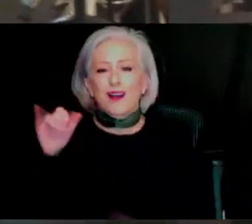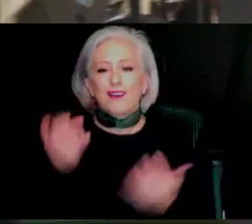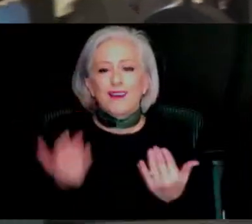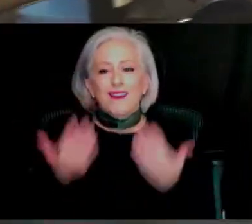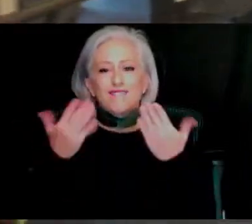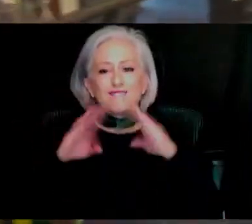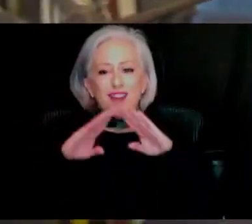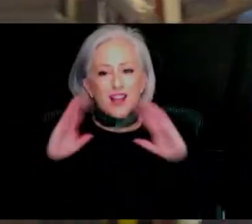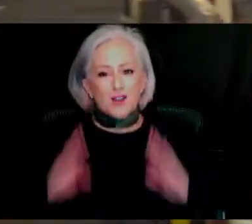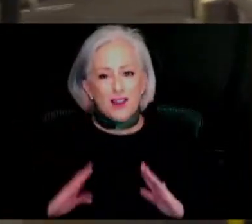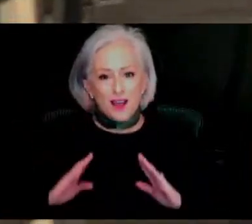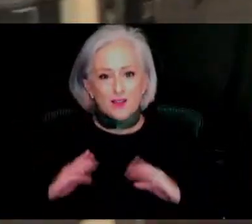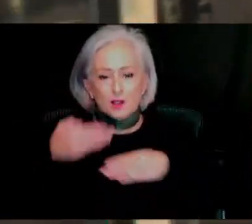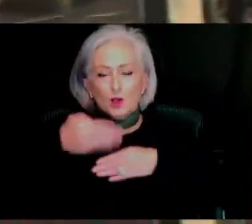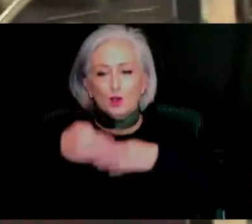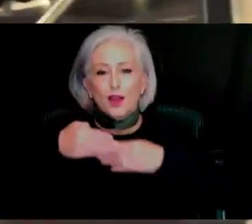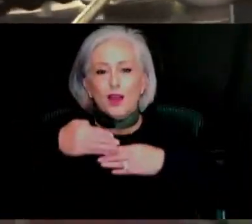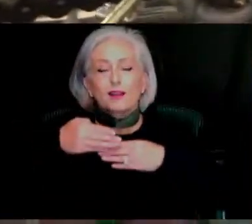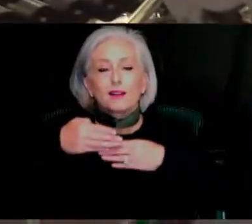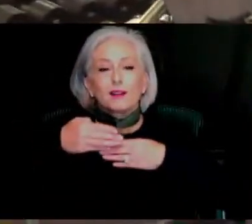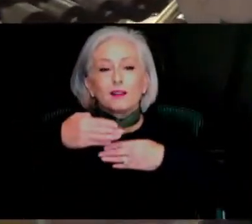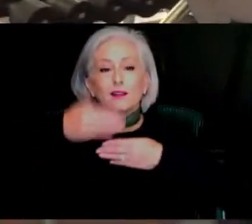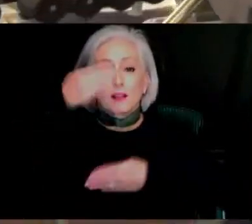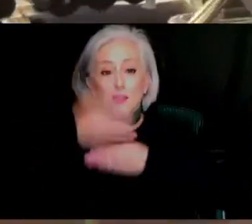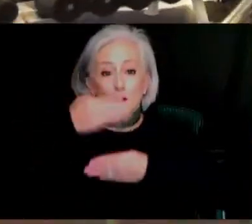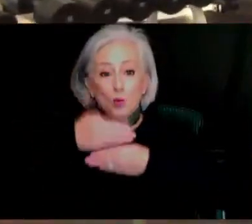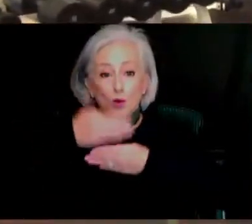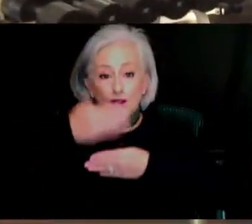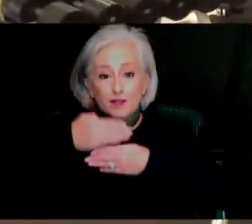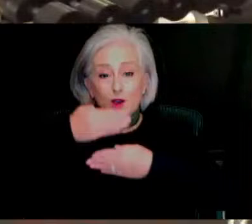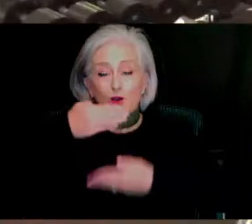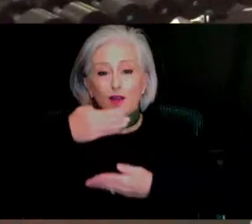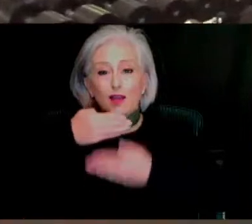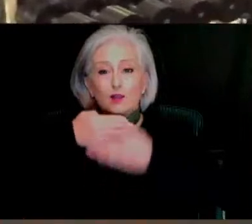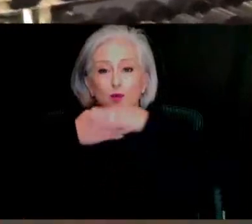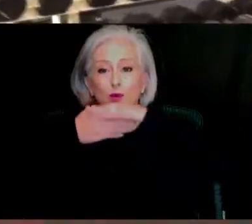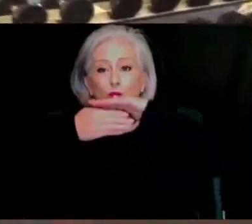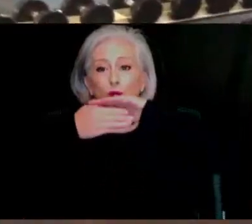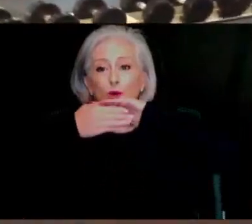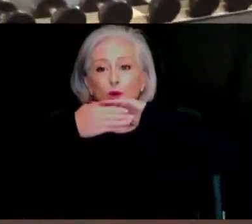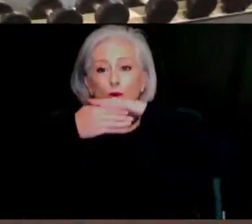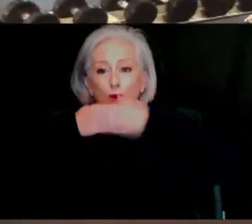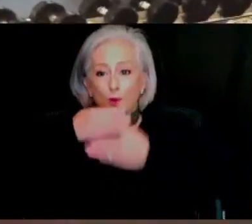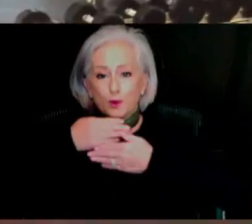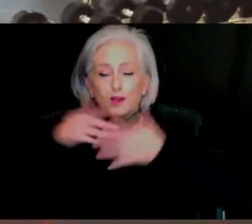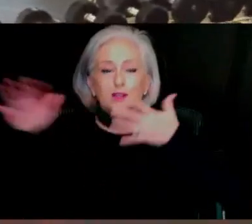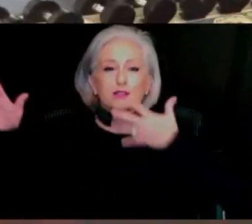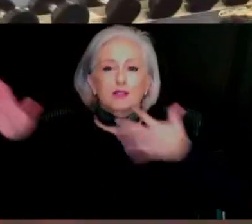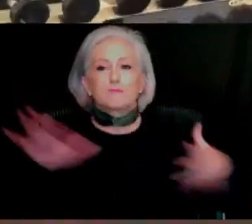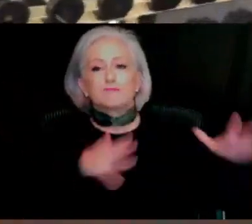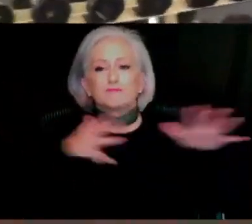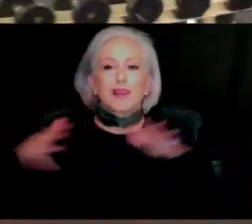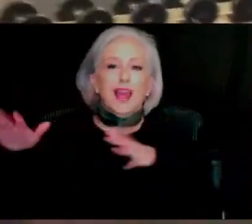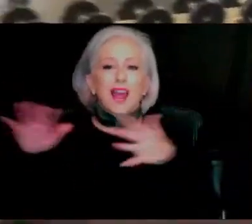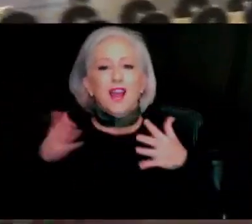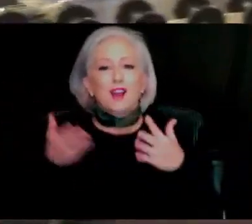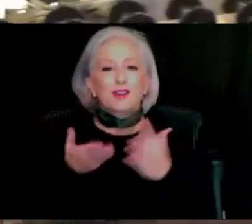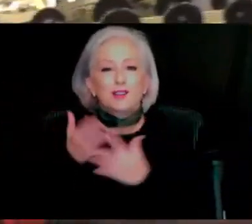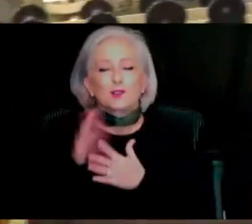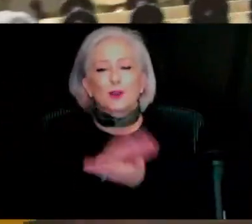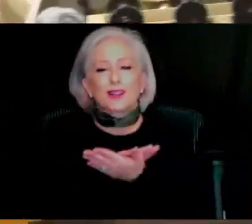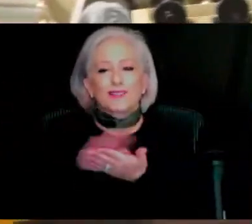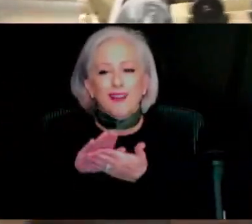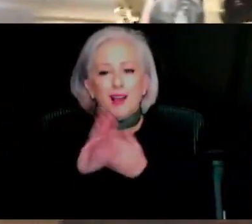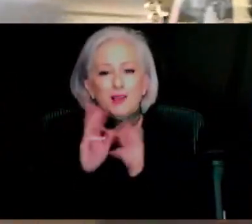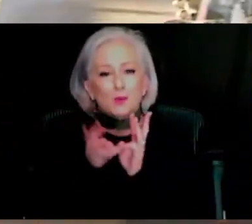up so you can open up these walls when the weather gets nice and really get some fresh air and some cross ventilation going here. And that is so great